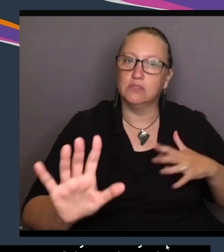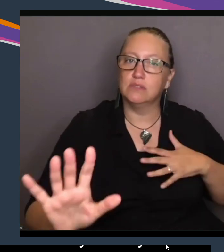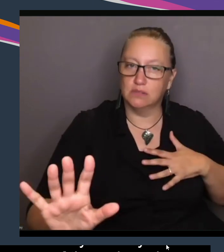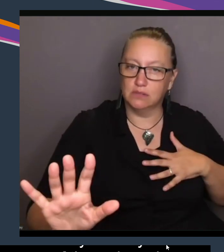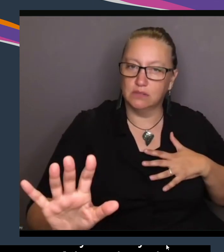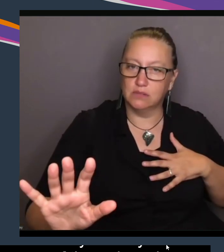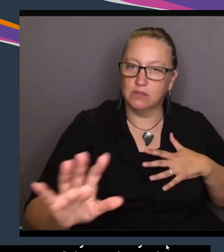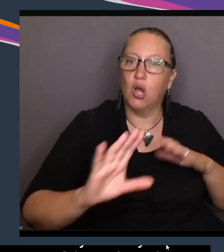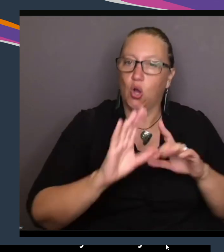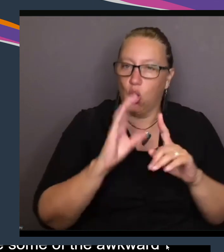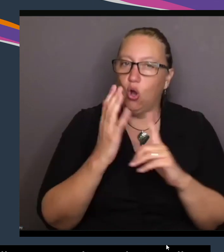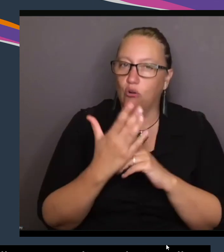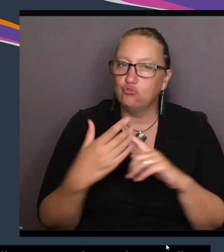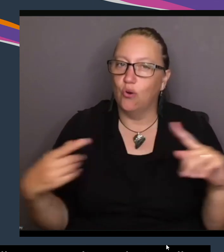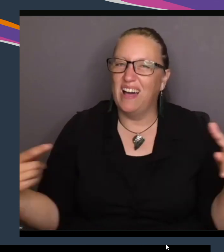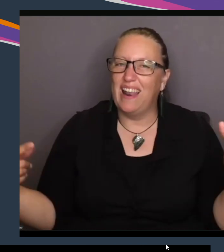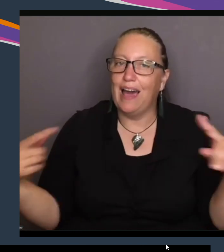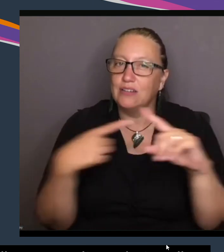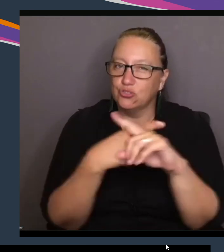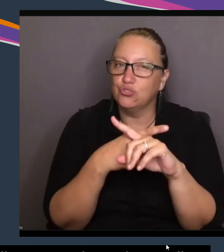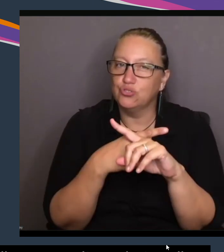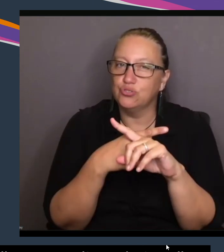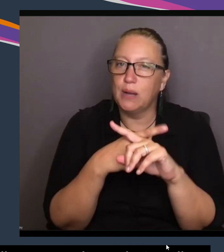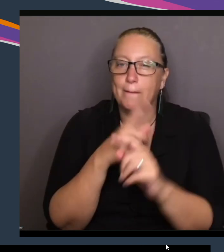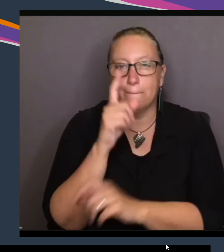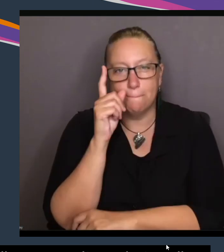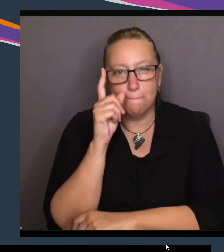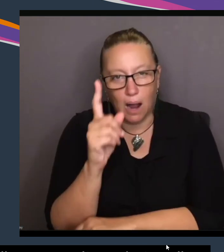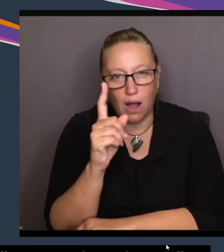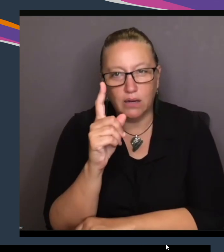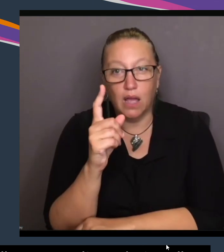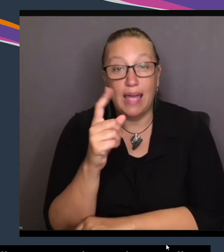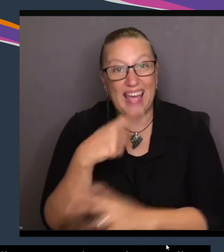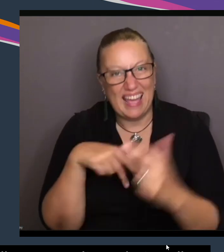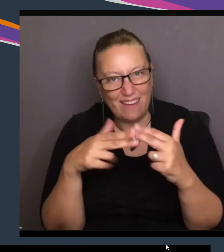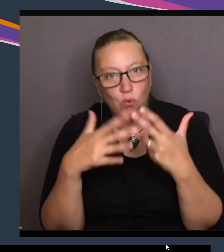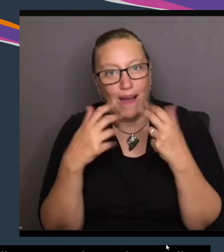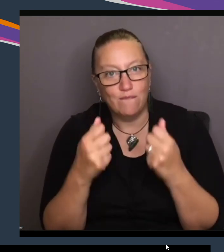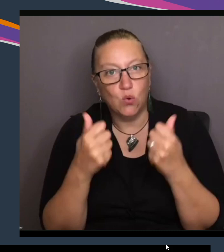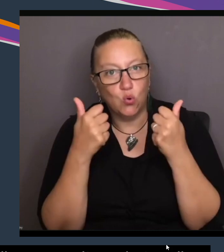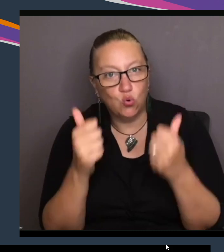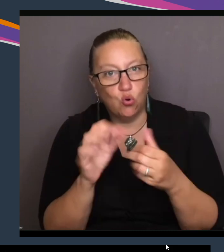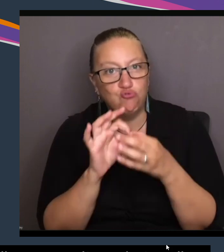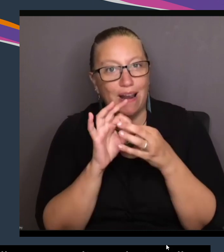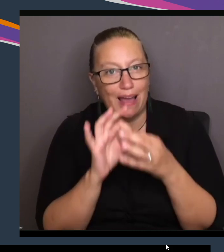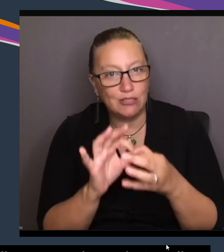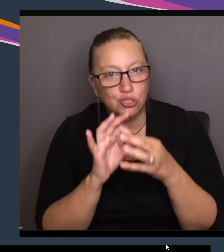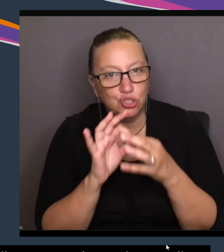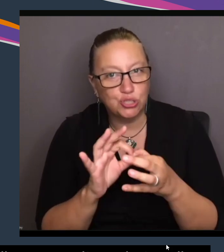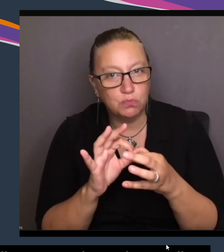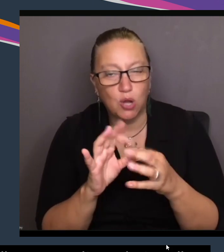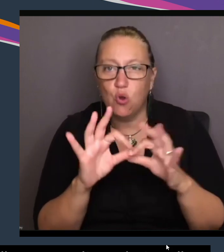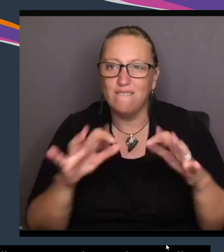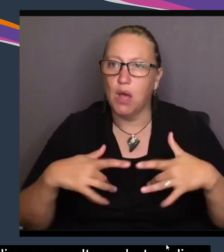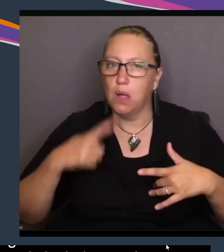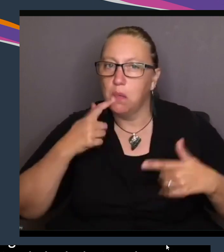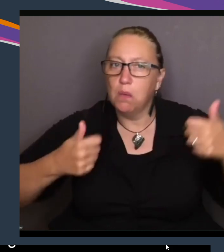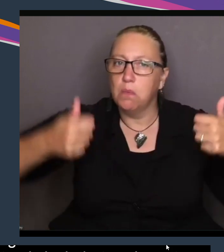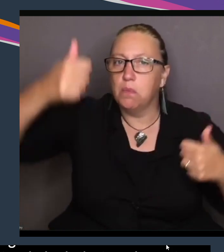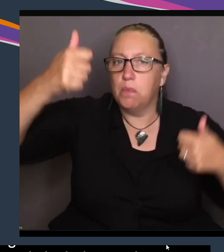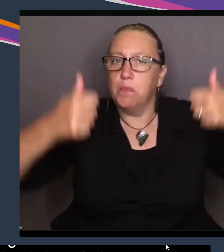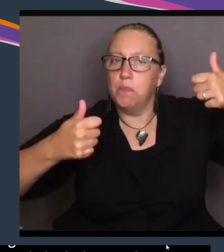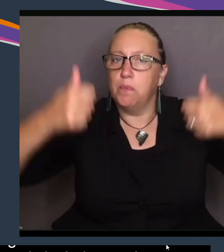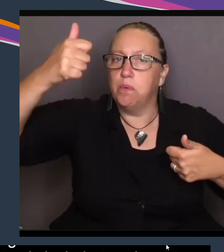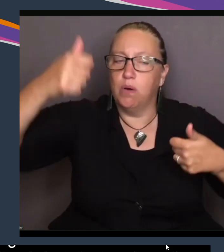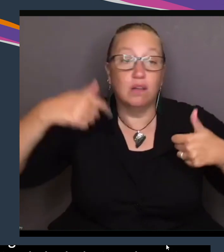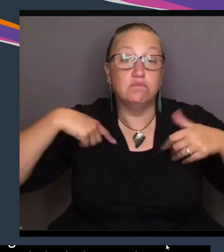navigate. But we have the relationship to navigate that together. There's no hierarchy, there's no this. We